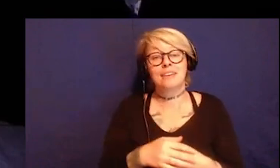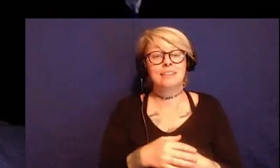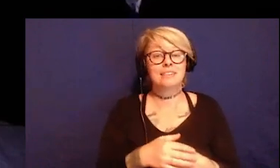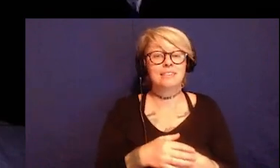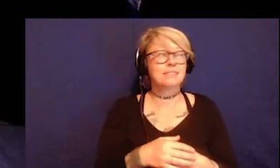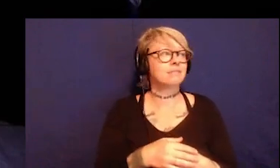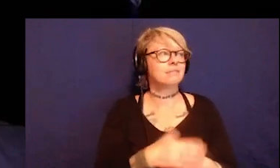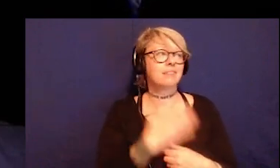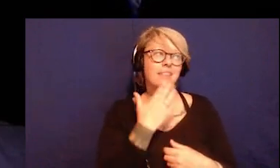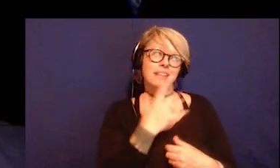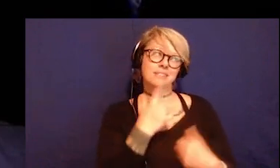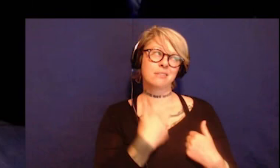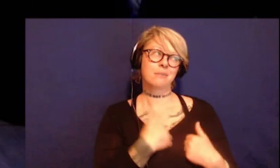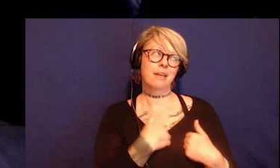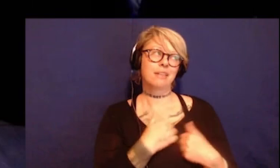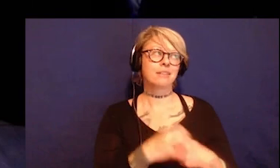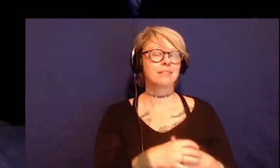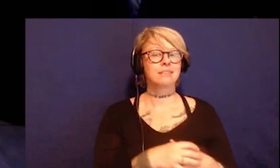Thanks for the bath.